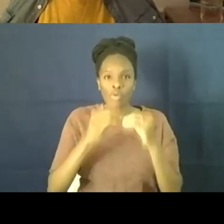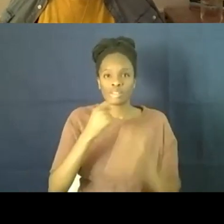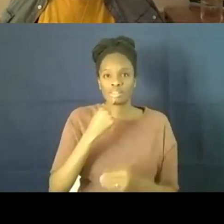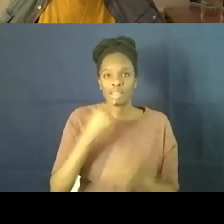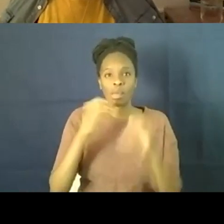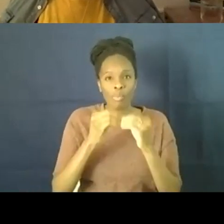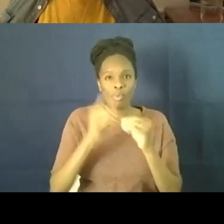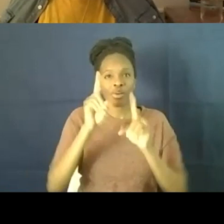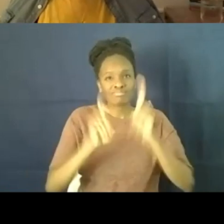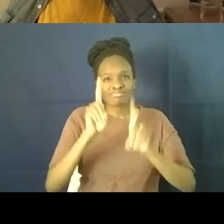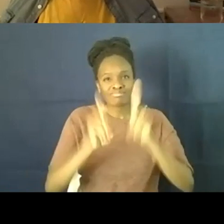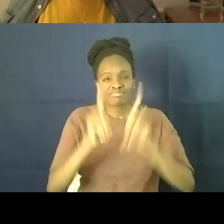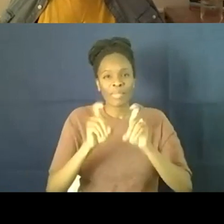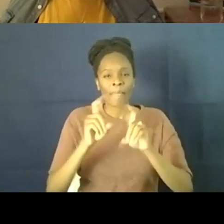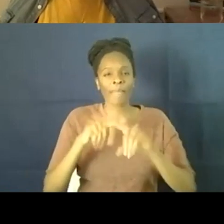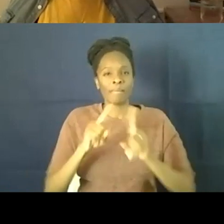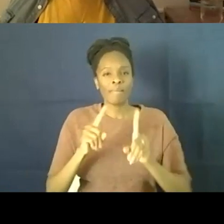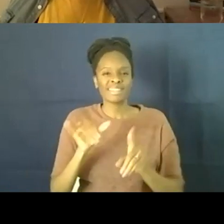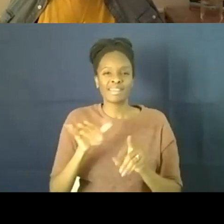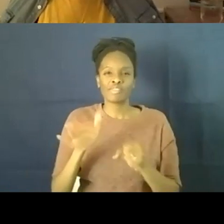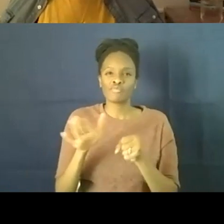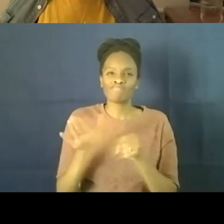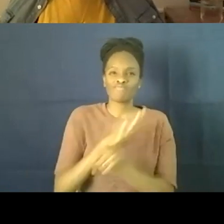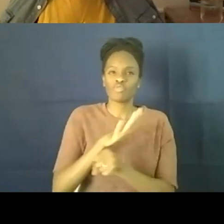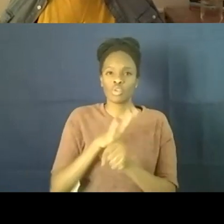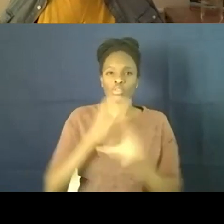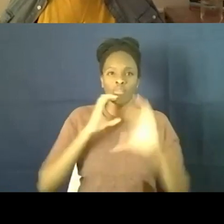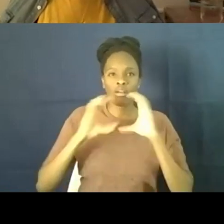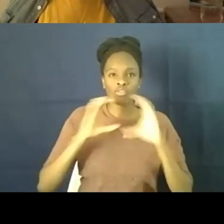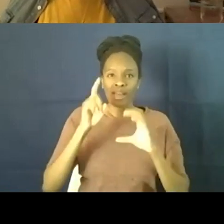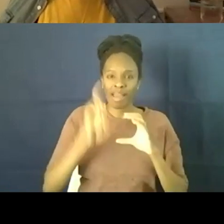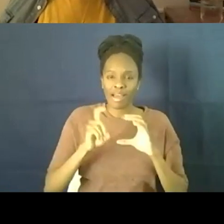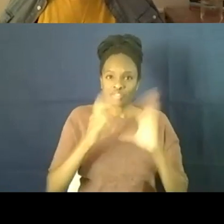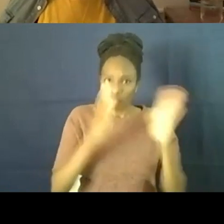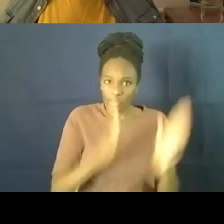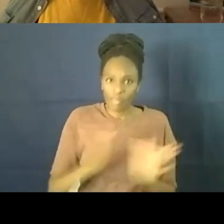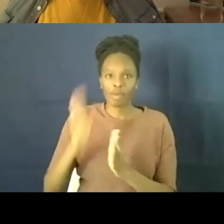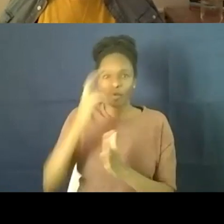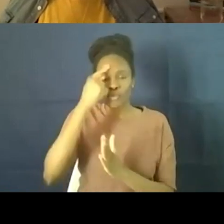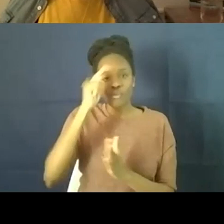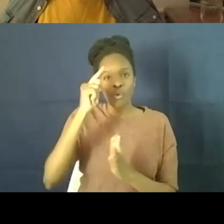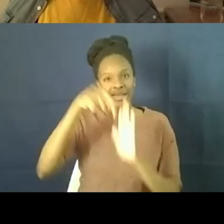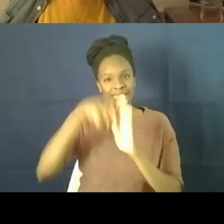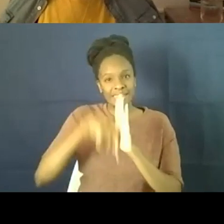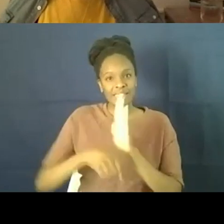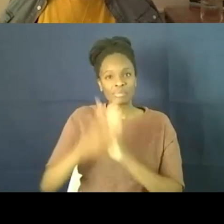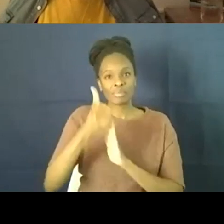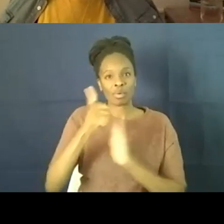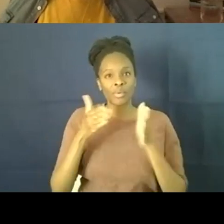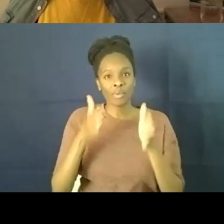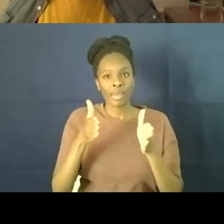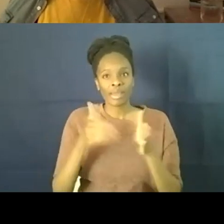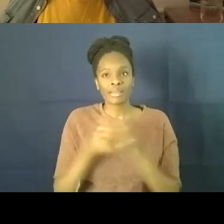something of a complete conversation because we had to prepare for either way, either instance. It's a little bit different going into our last season where we know